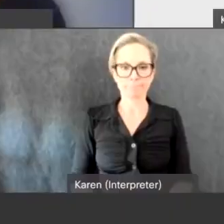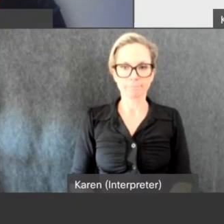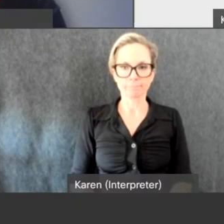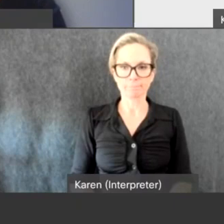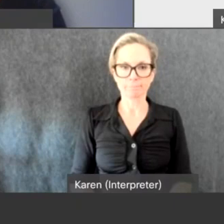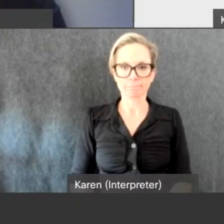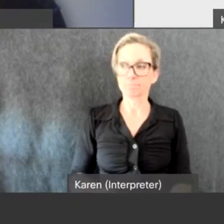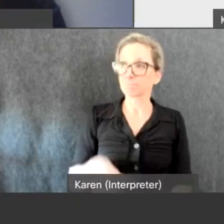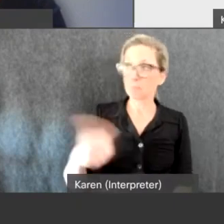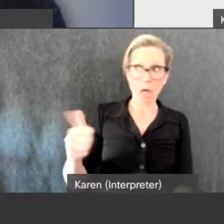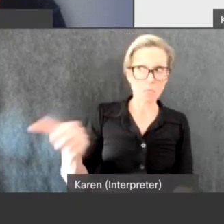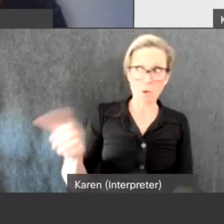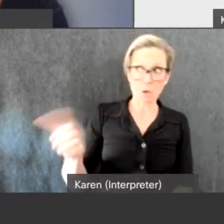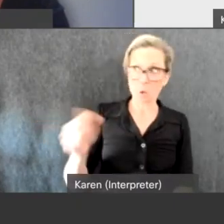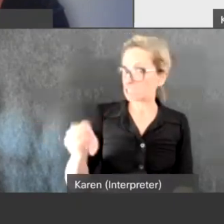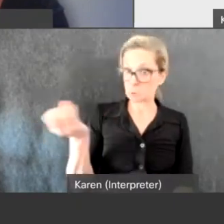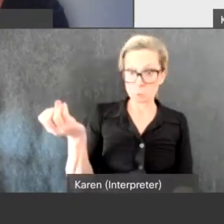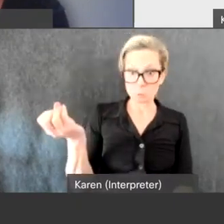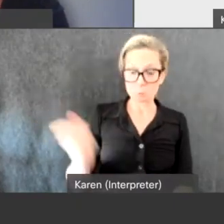Are there any other questions?